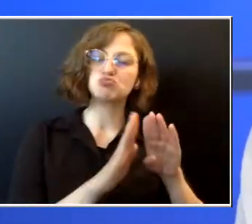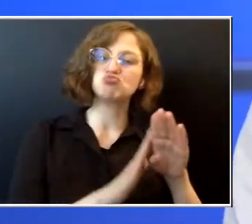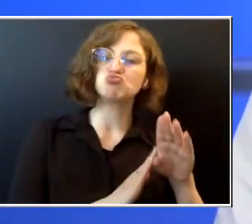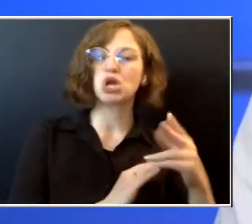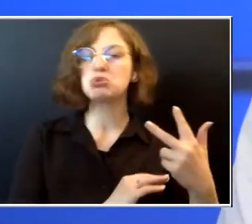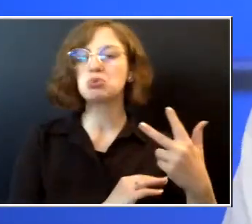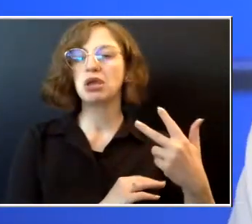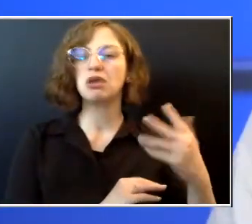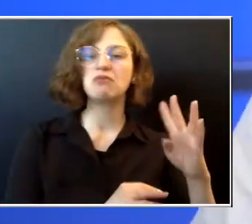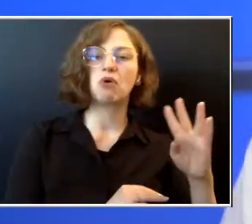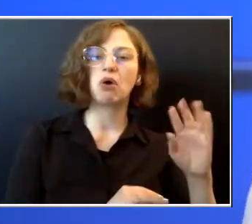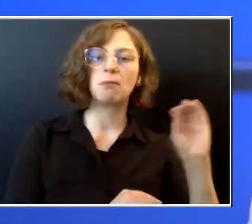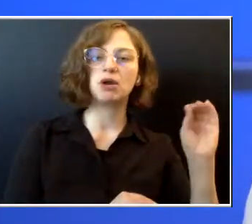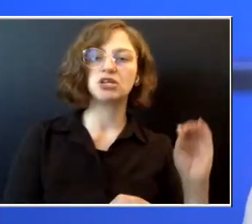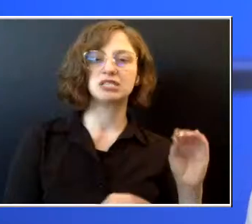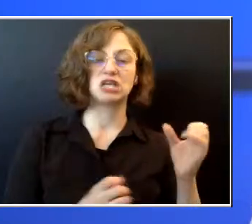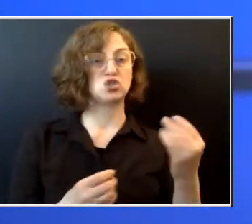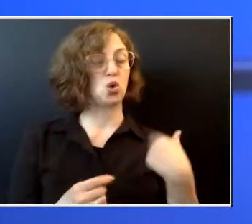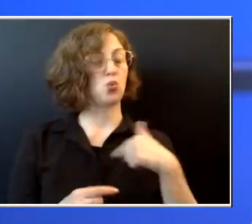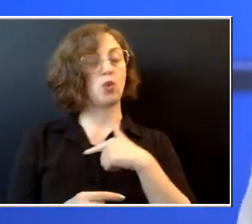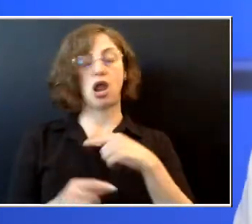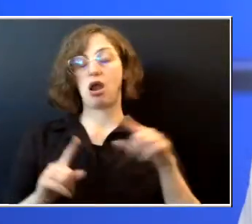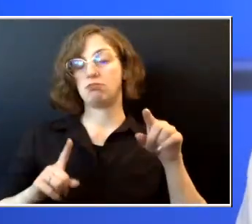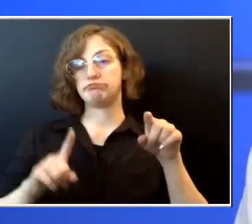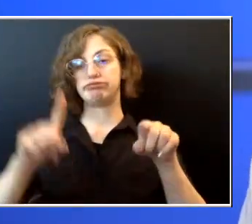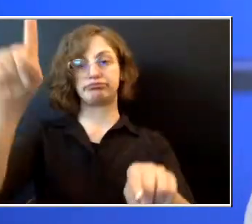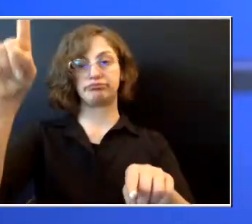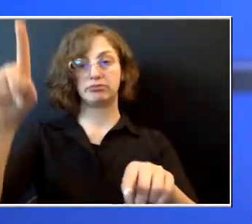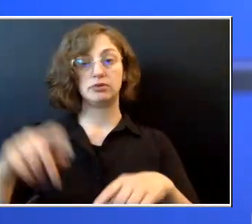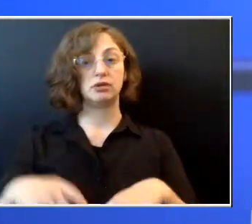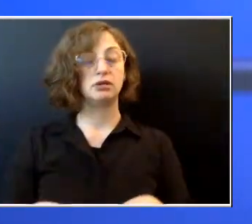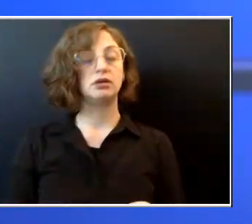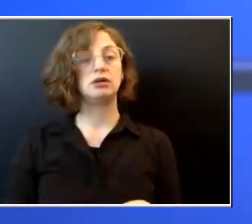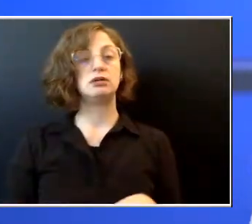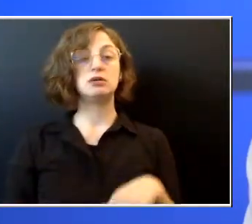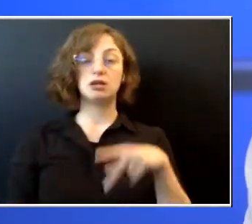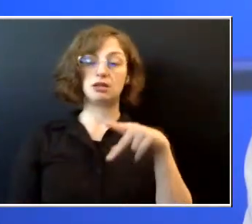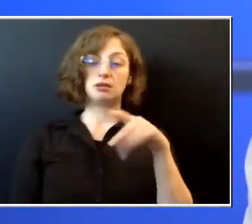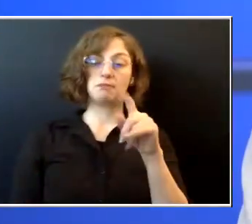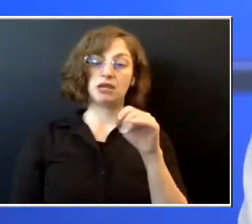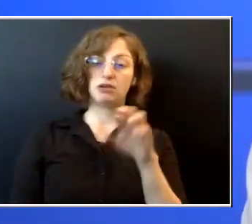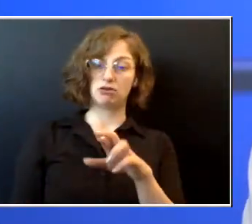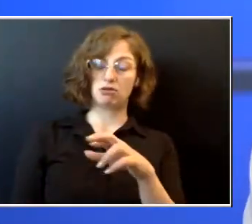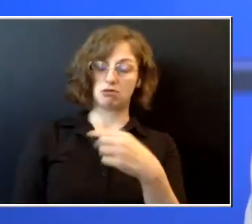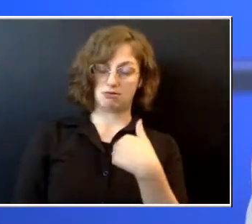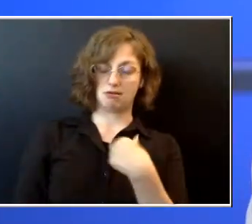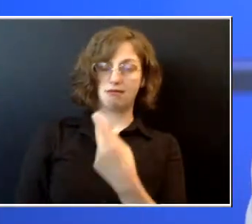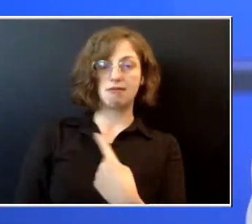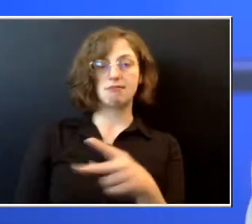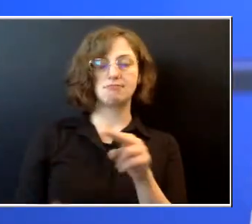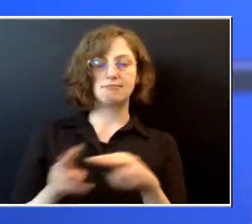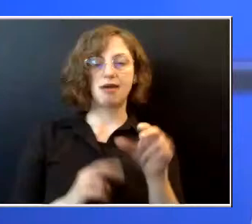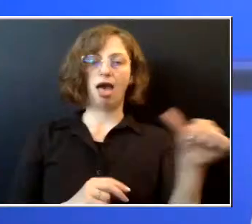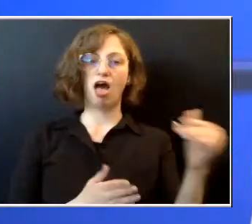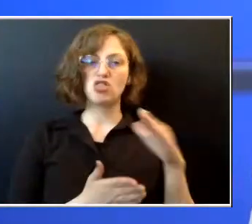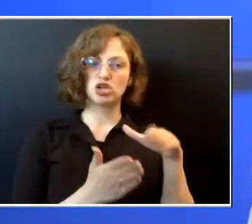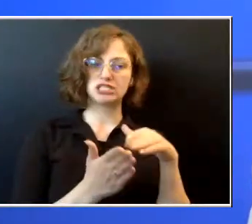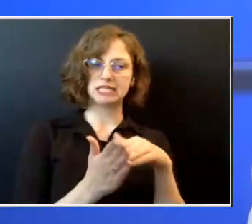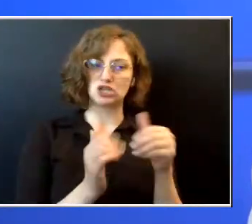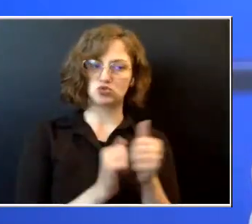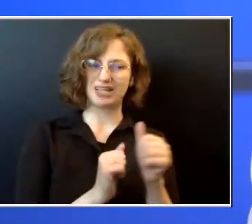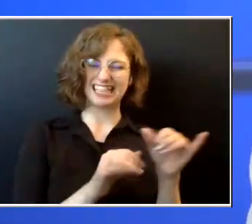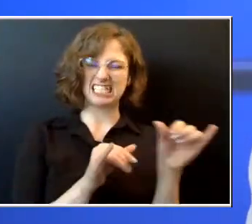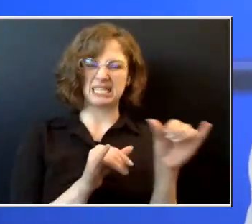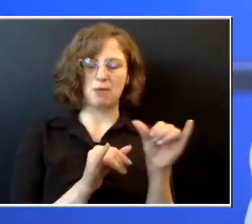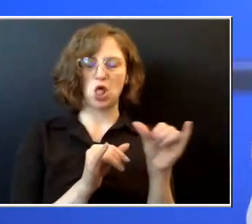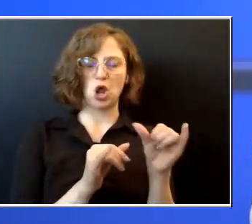there. Peter and I have looked very closely at other centers that have had those trajectories, and many times they are